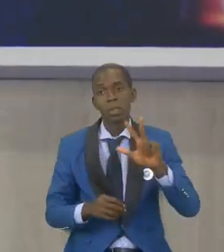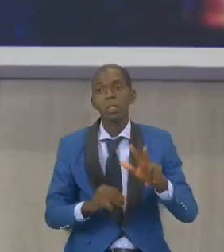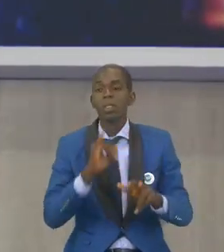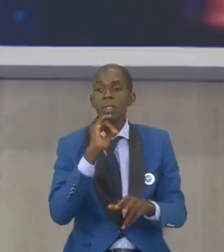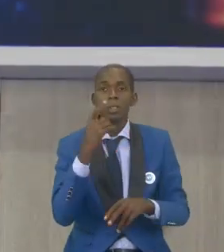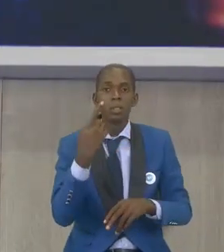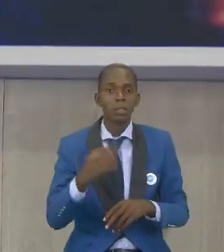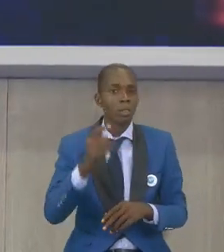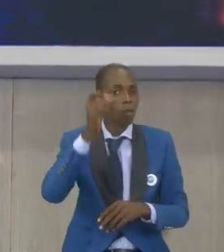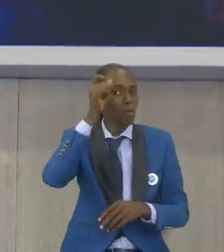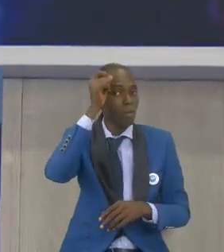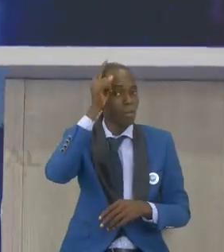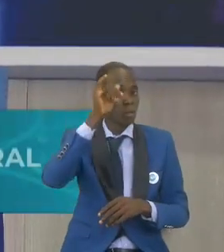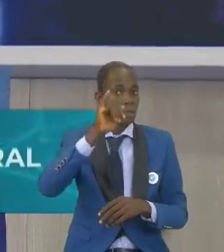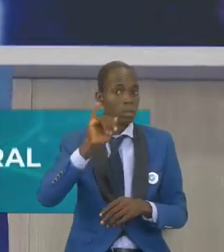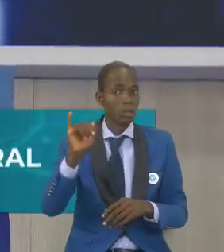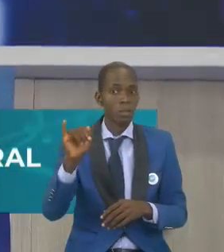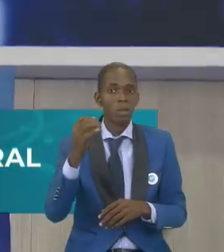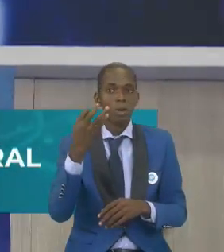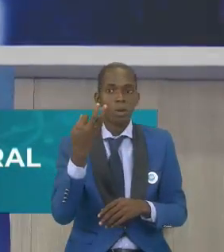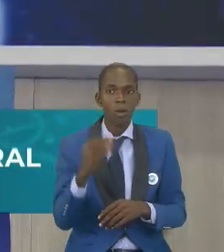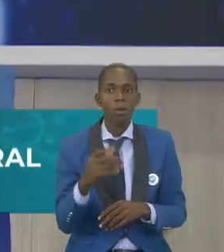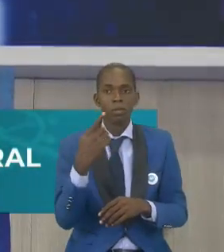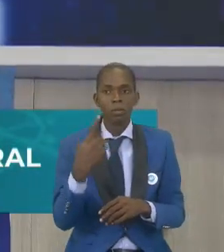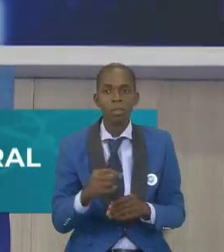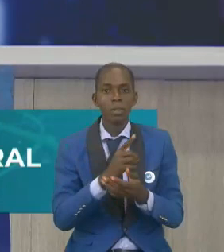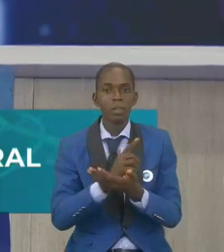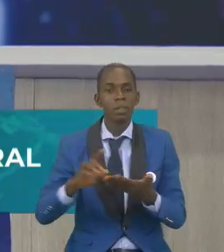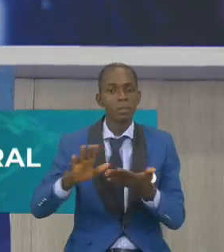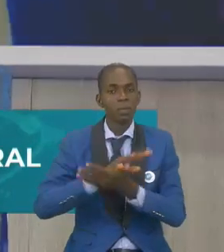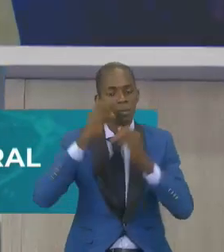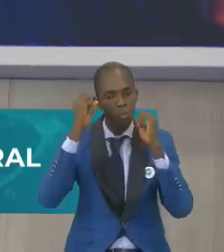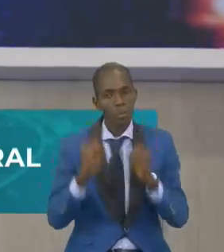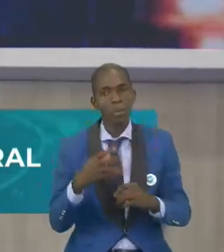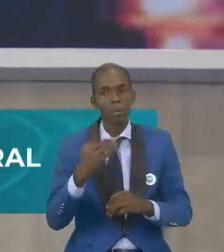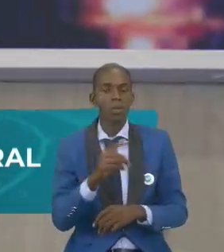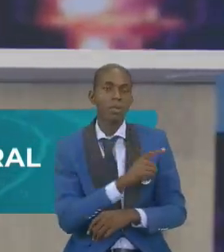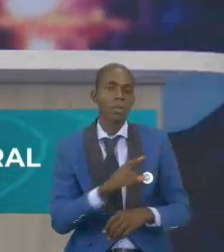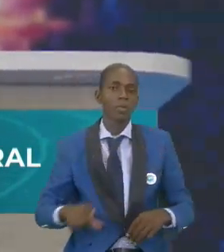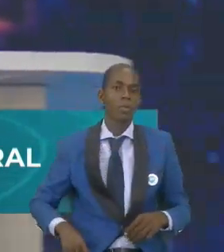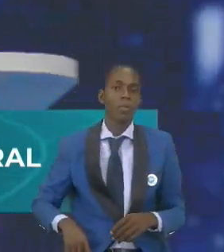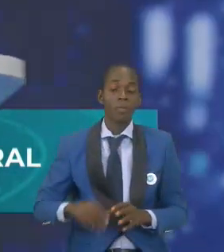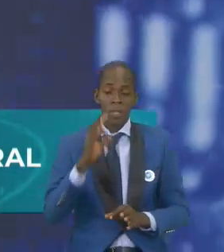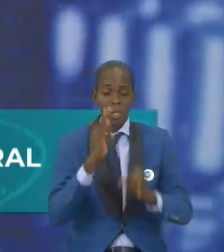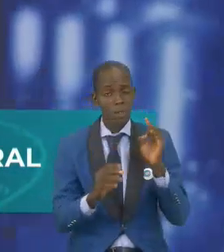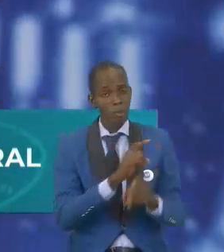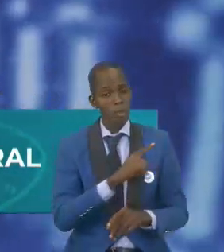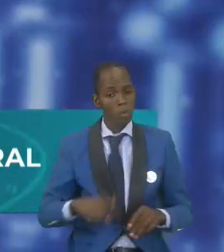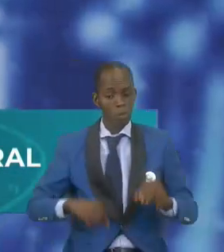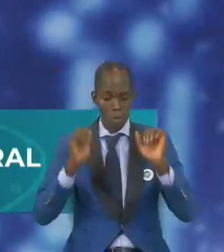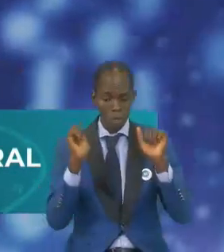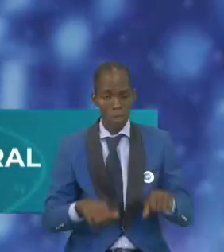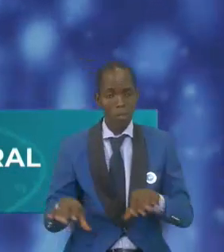perception of the supernatural power of the Lord. If the Lord can do that, that